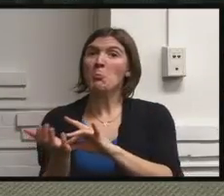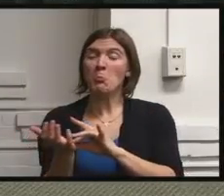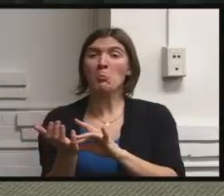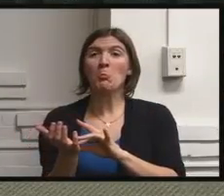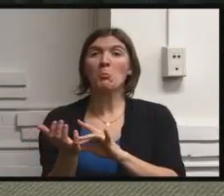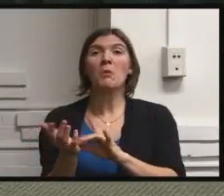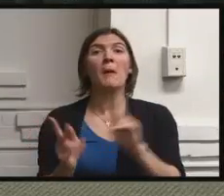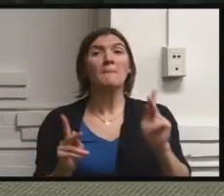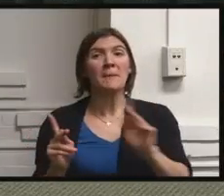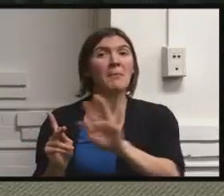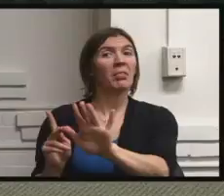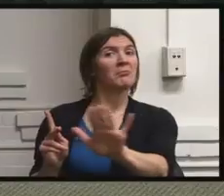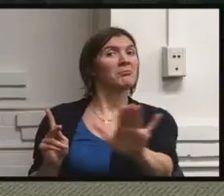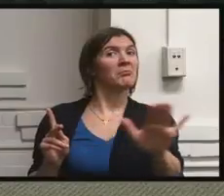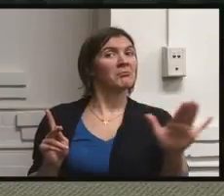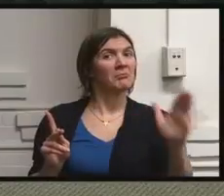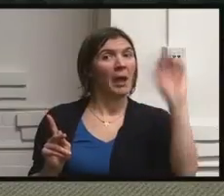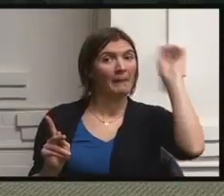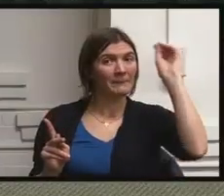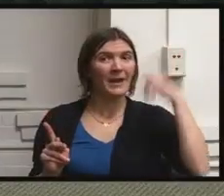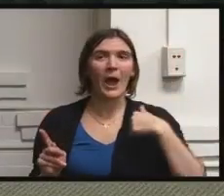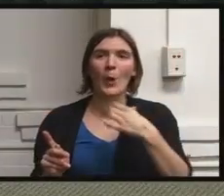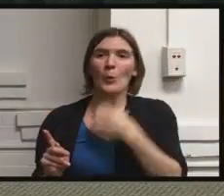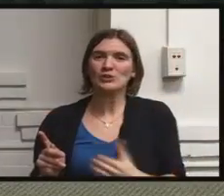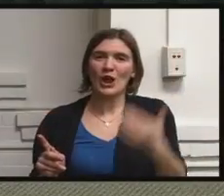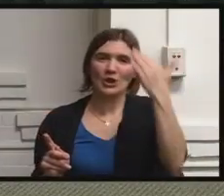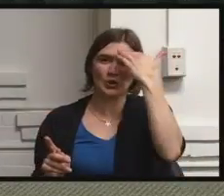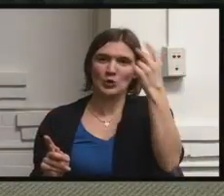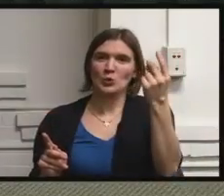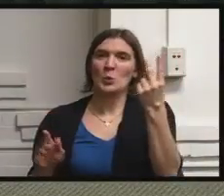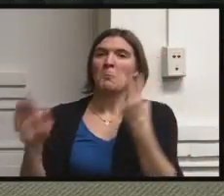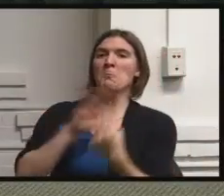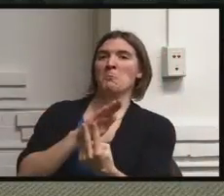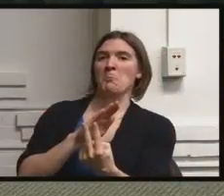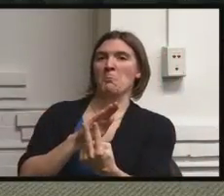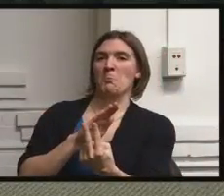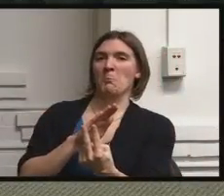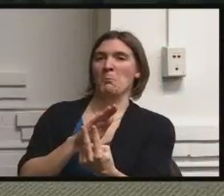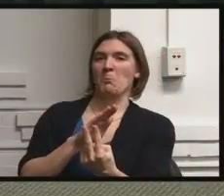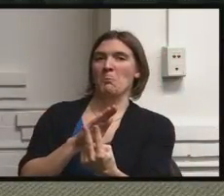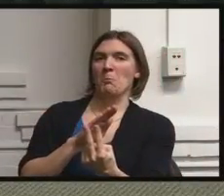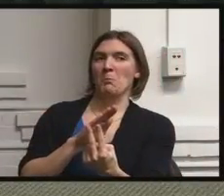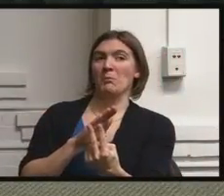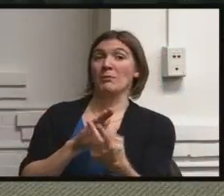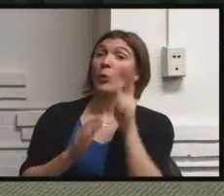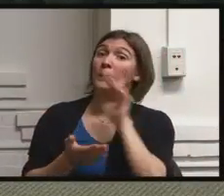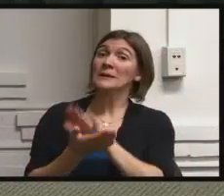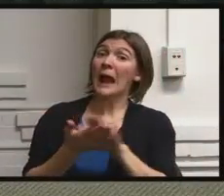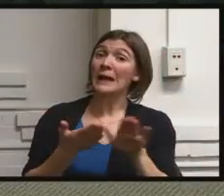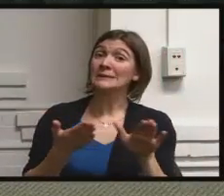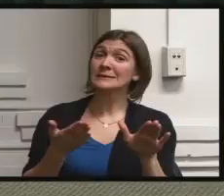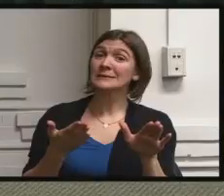sentiment of the electorate as a whole in anticipation of, it might be nice.